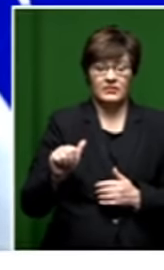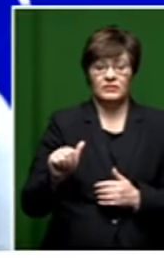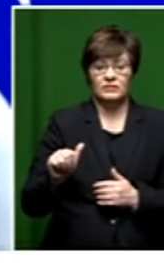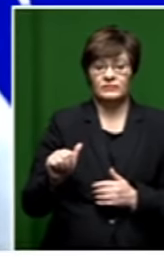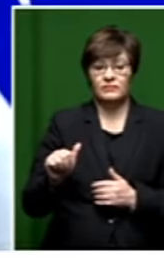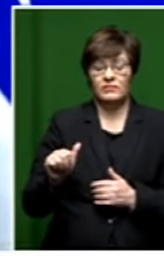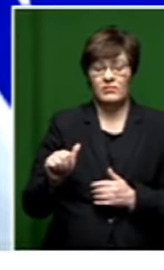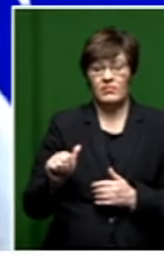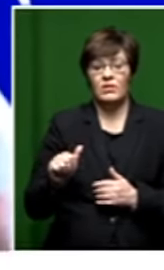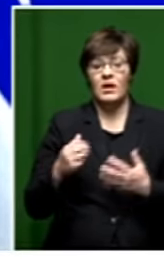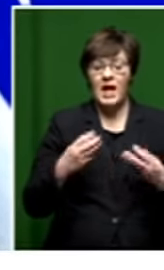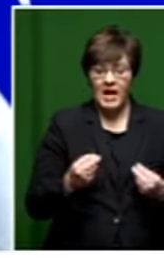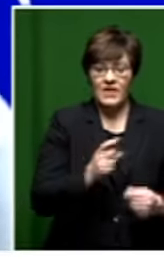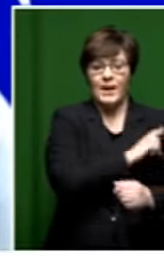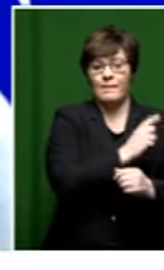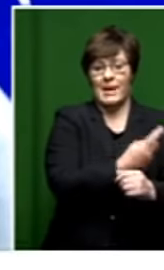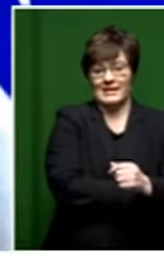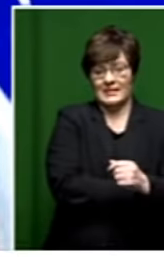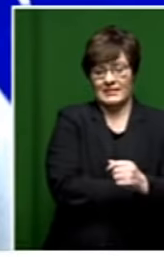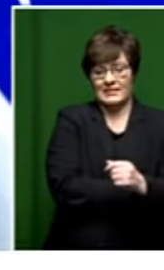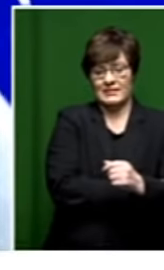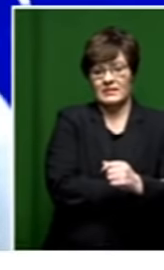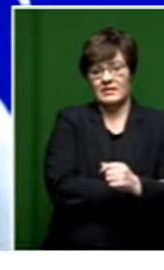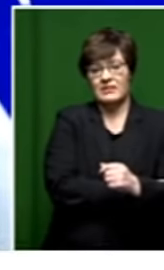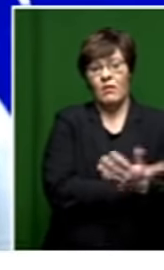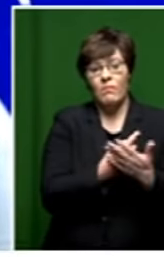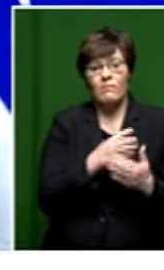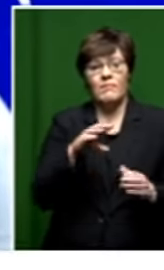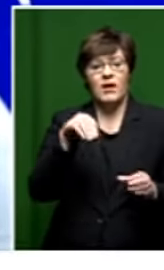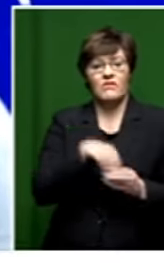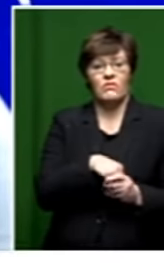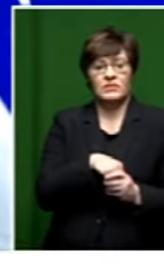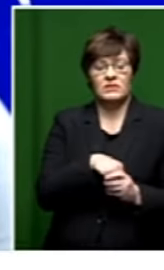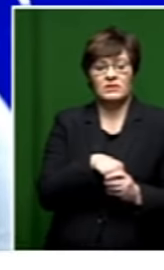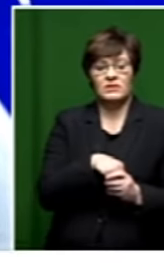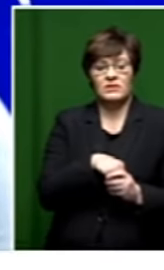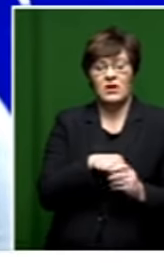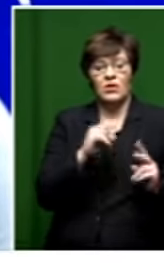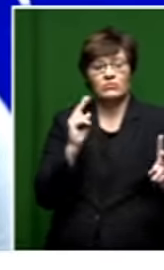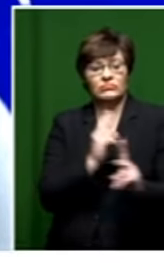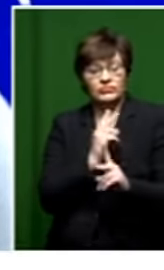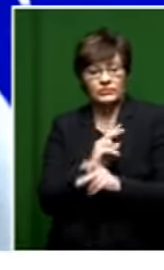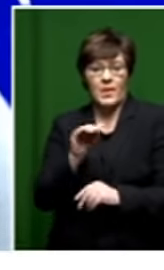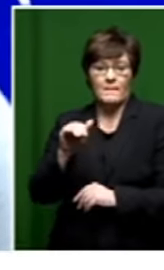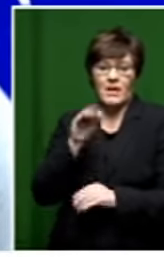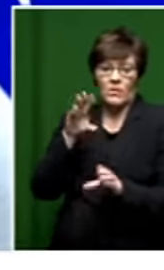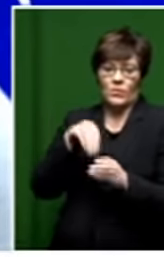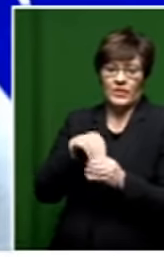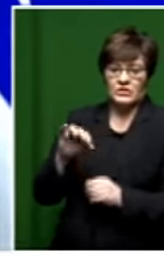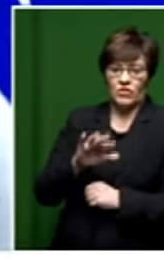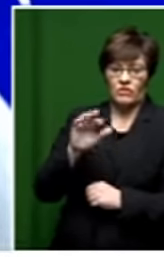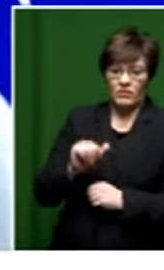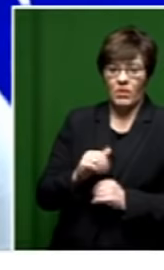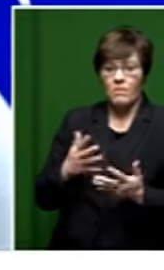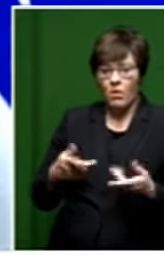saw us, having our mandate extended to now include, the supervision of banks in South Africa